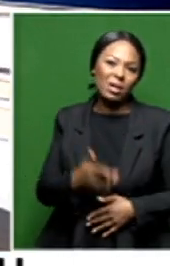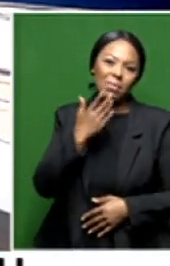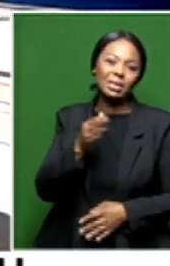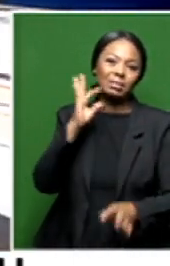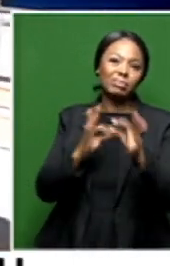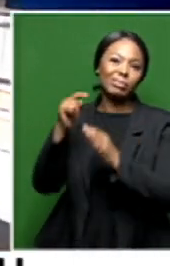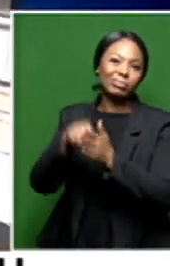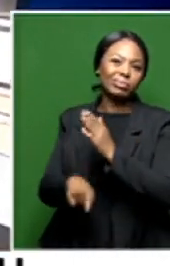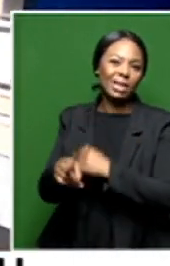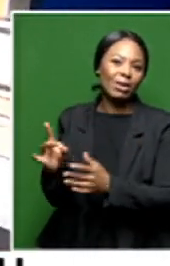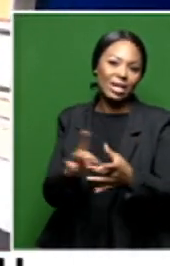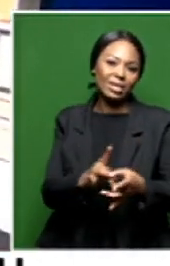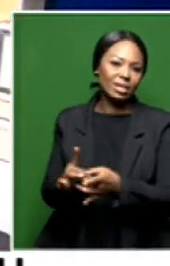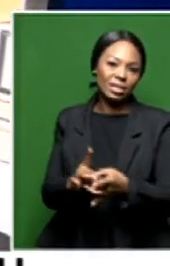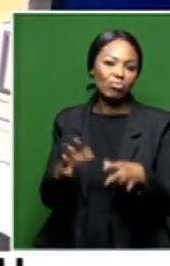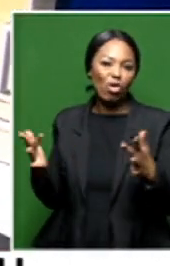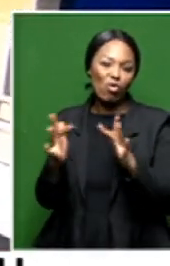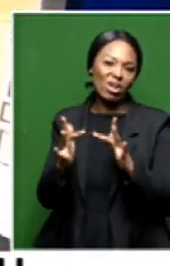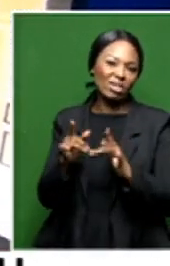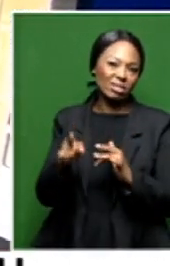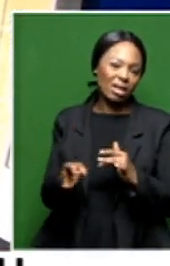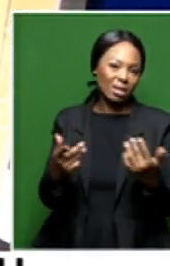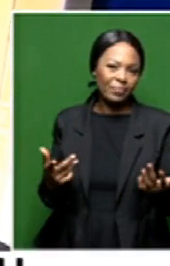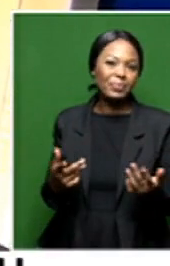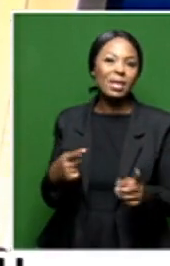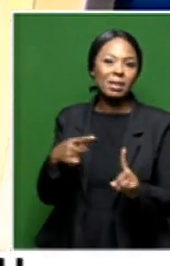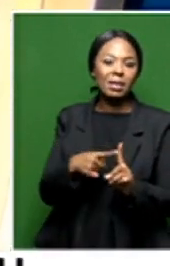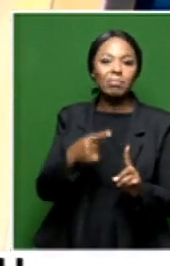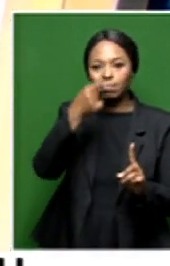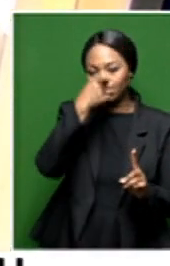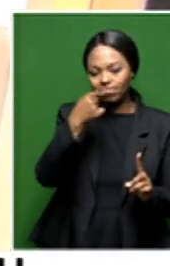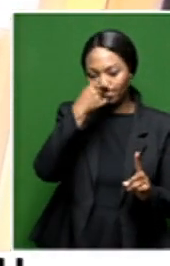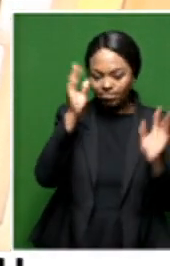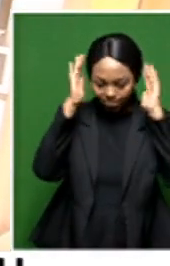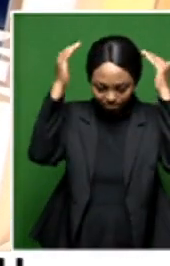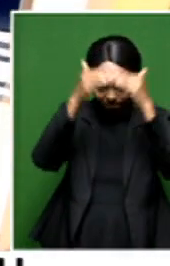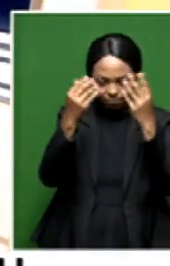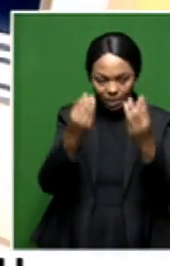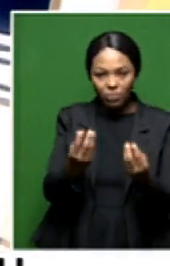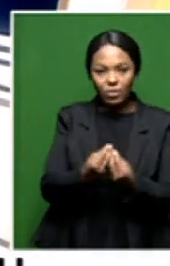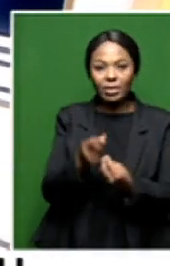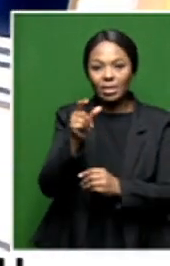you know, through the relationship or the connection that the Archbishop had with St. Mary's Church.